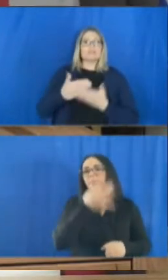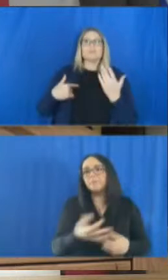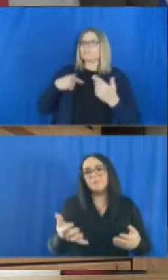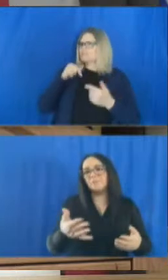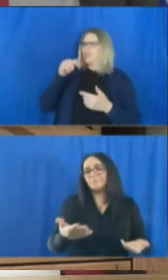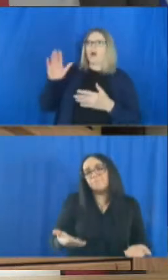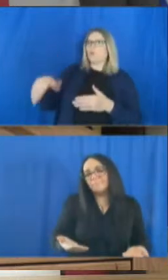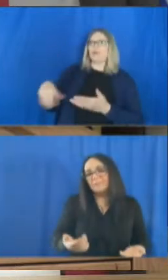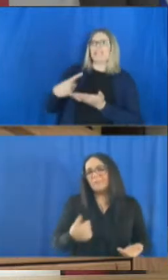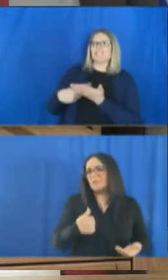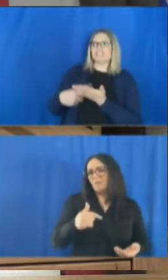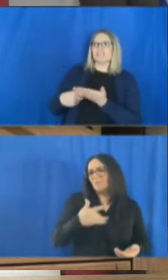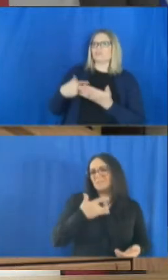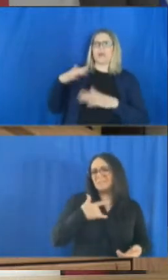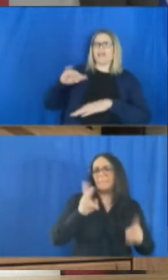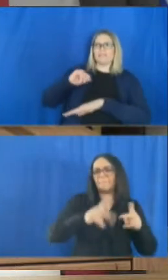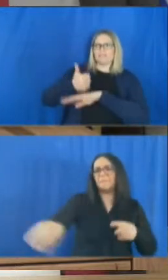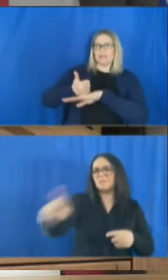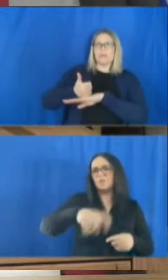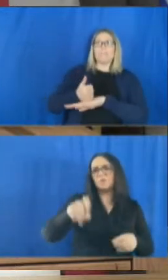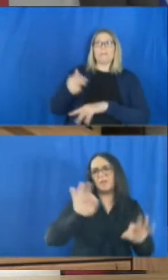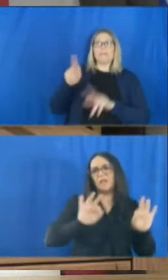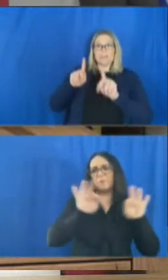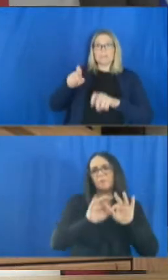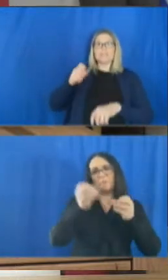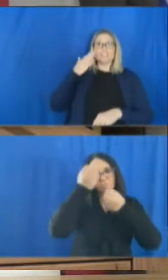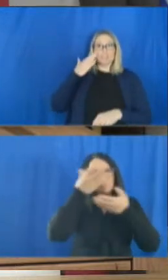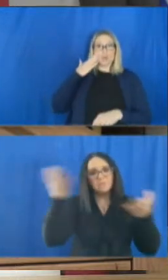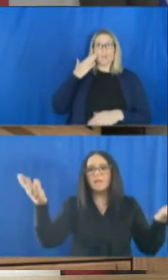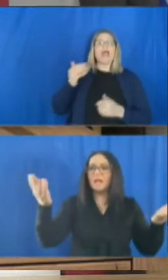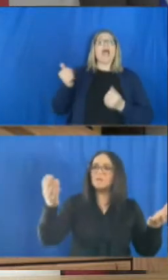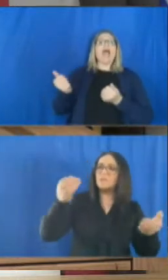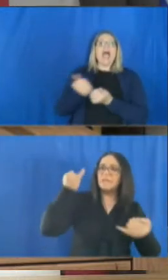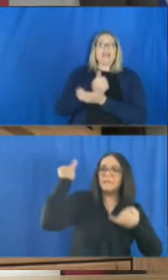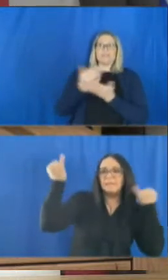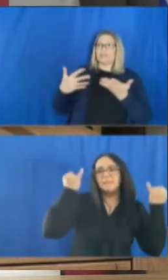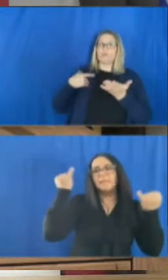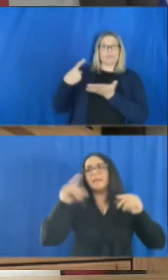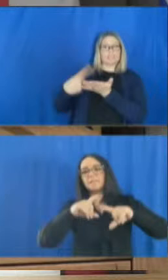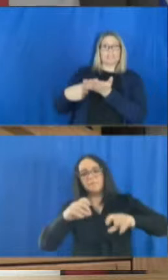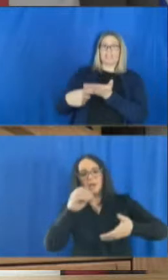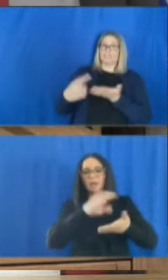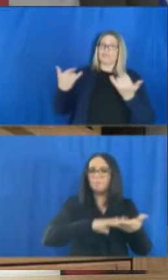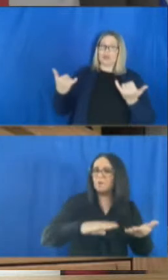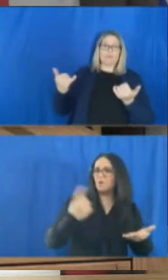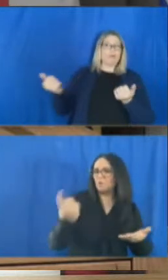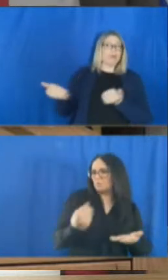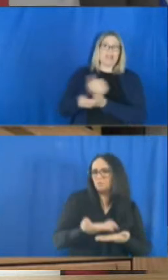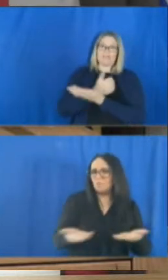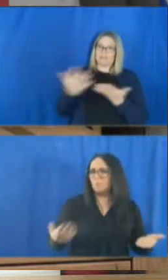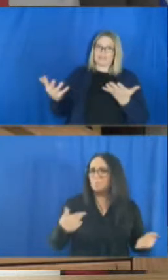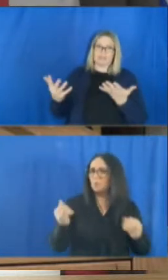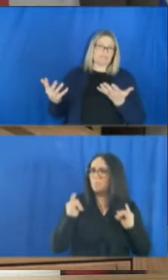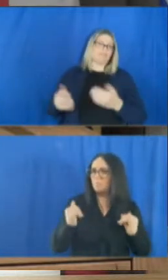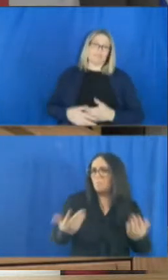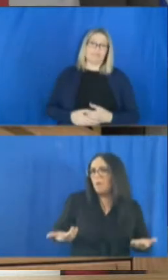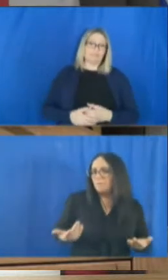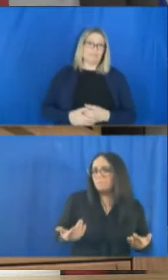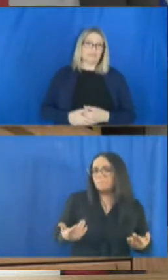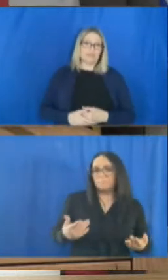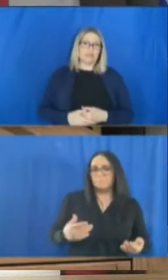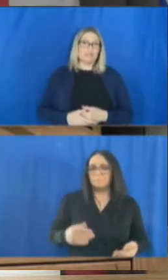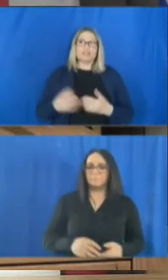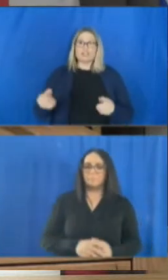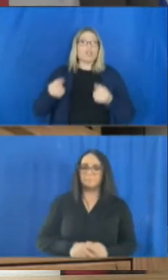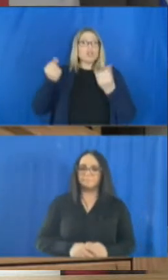to that I might speak of that I'm considering because, not everything that one considers comes to fruition, but oftentimes